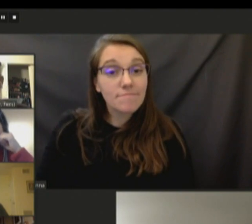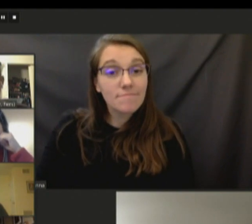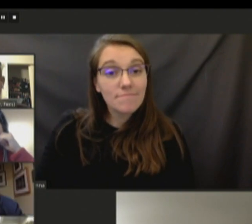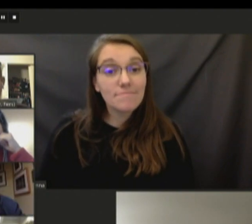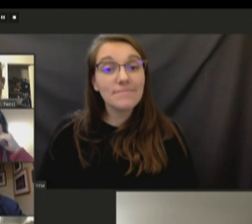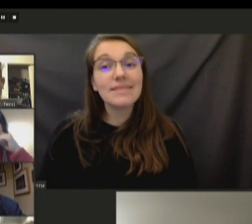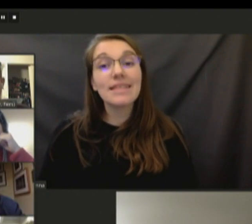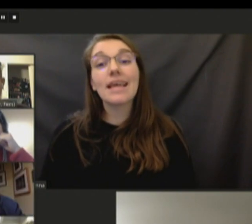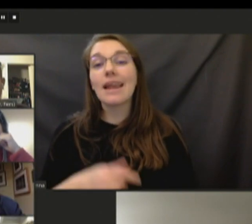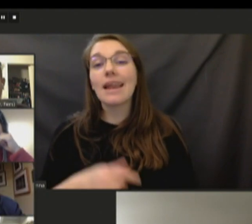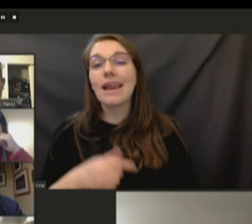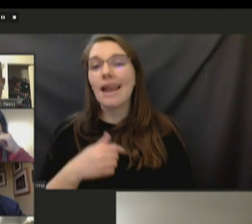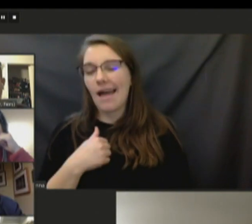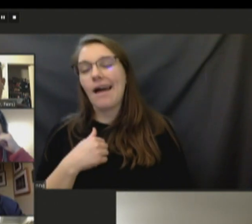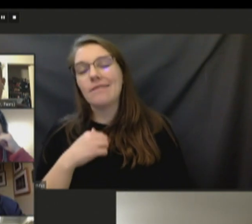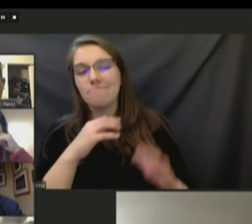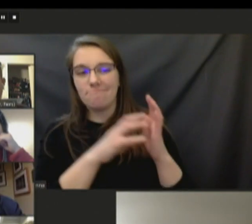the